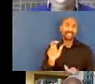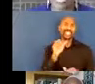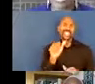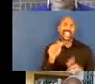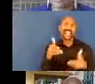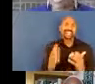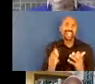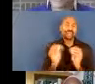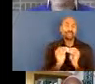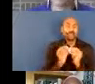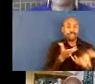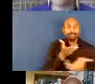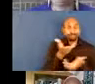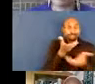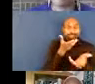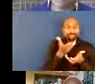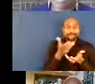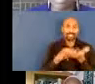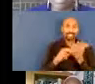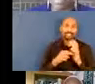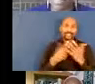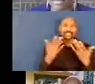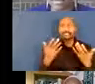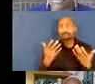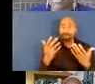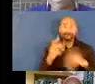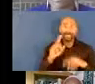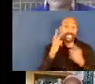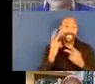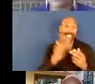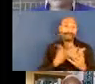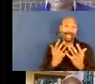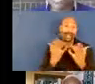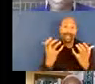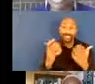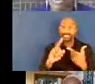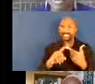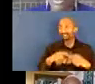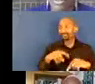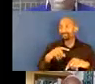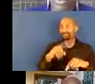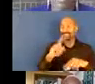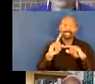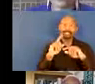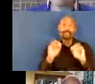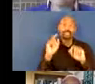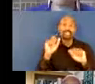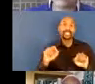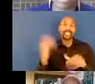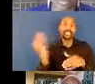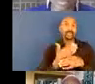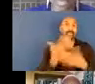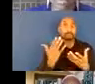prevent interruption and render my audience invisible. In a Frontiers article, I've written about